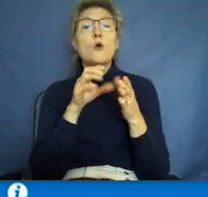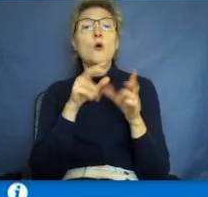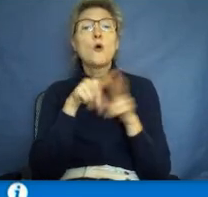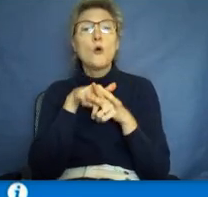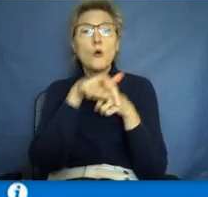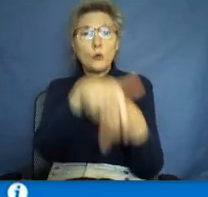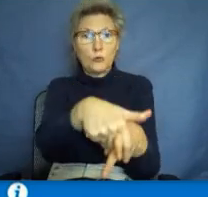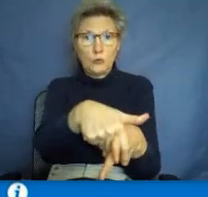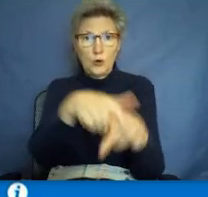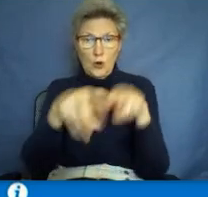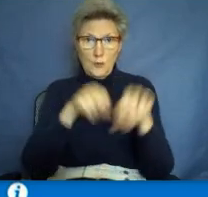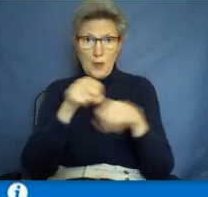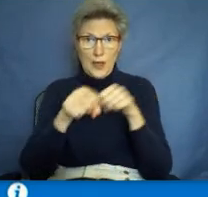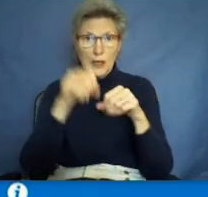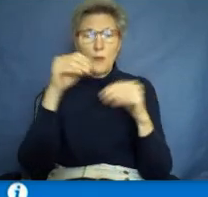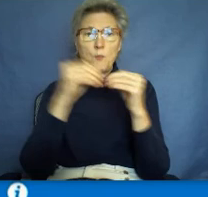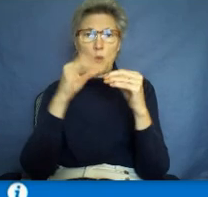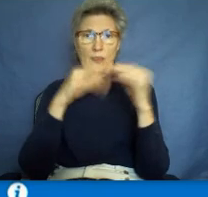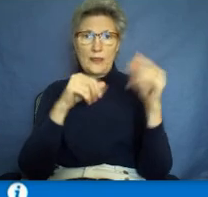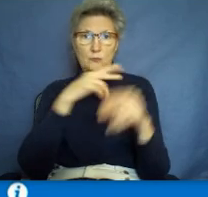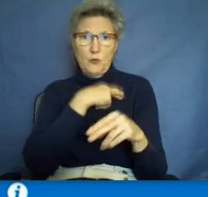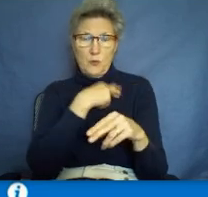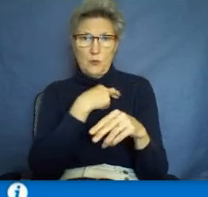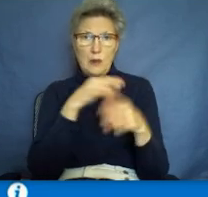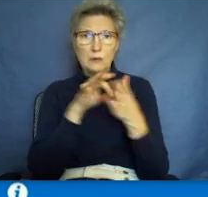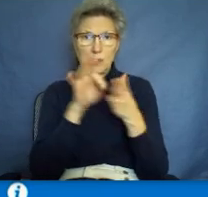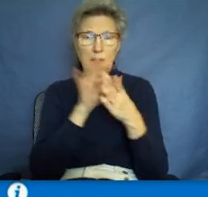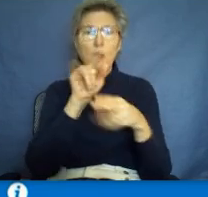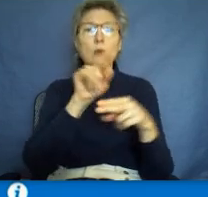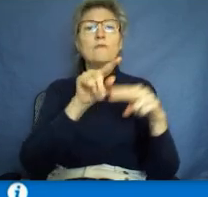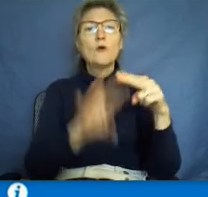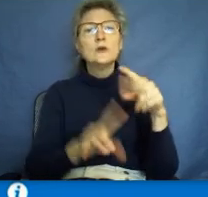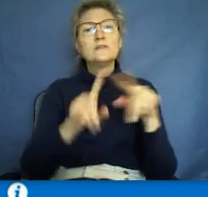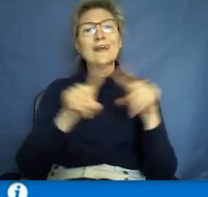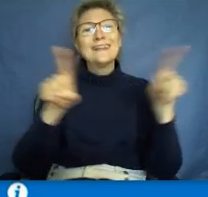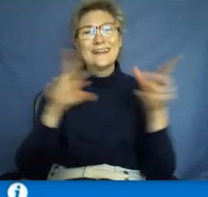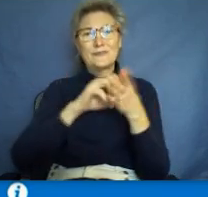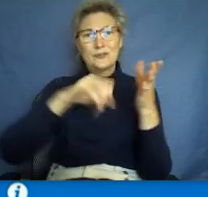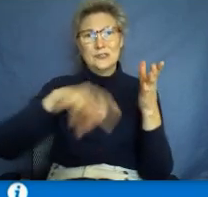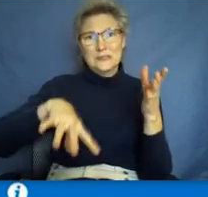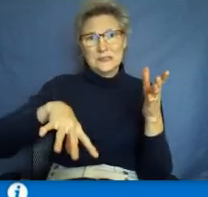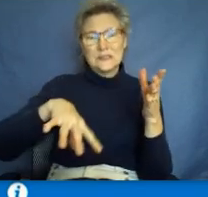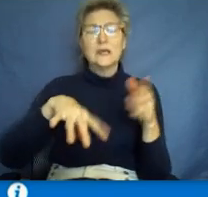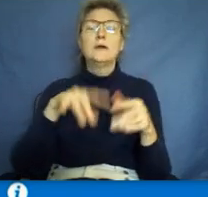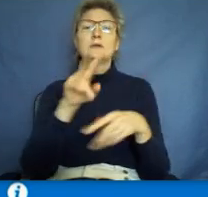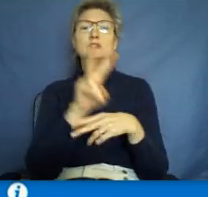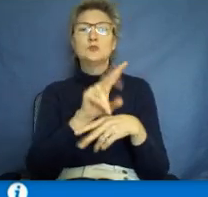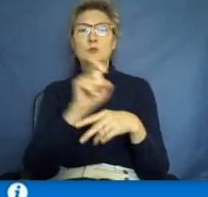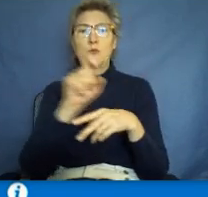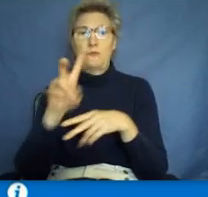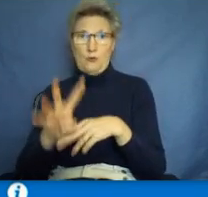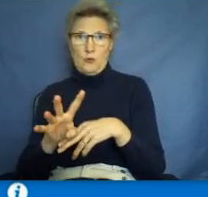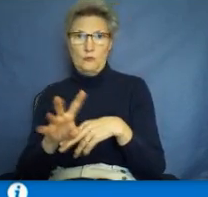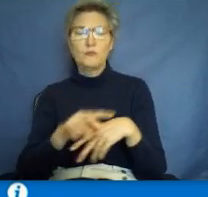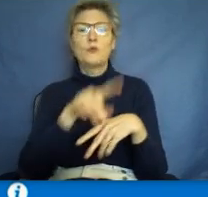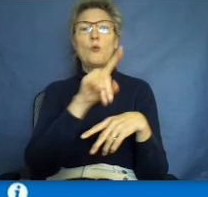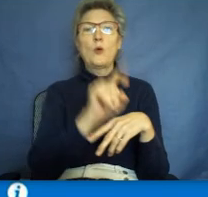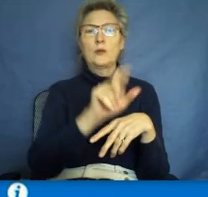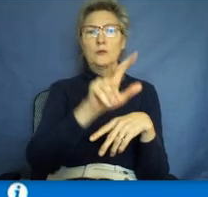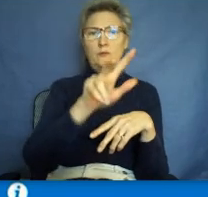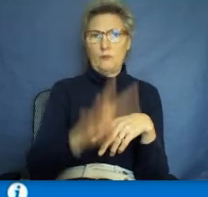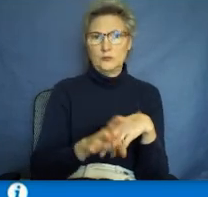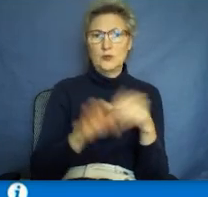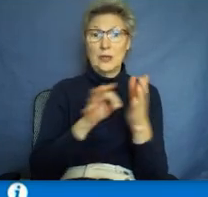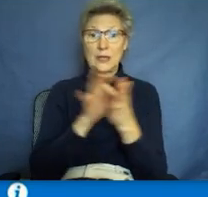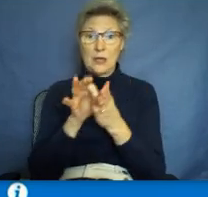is 1/4 of an hour plus 1/4 of an hour. So I'm going to be adding up 1/4 of an